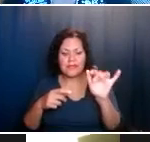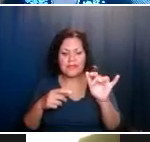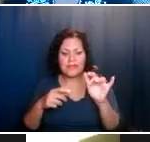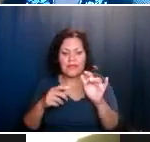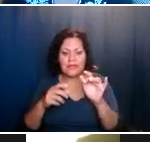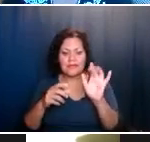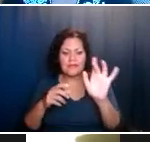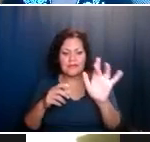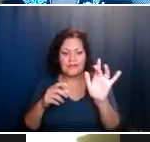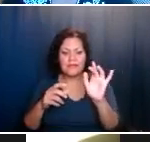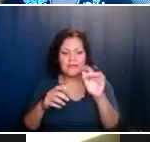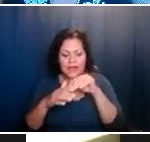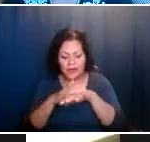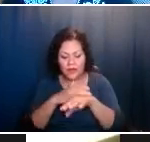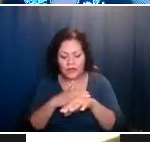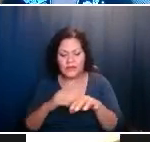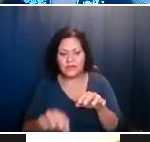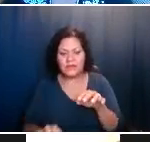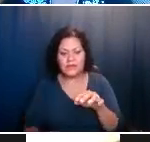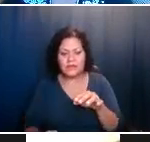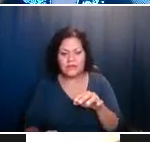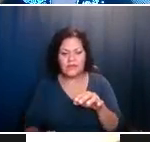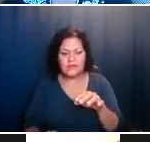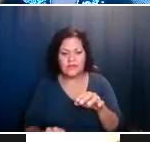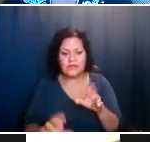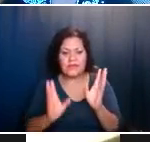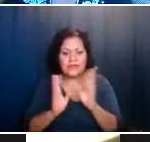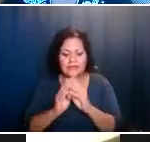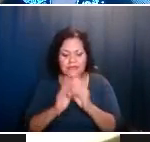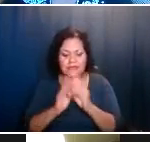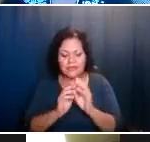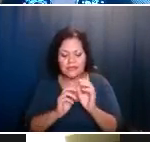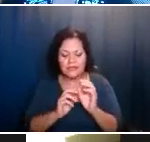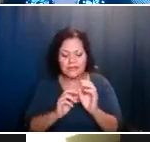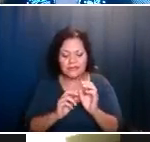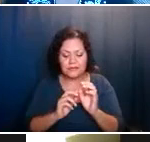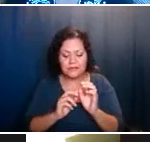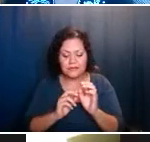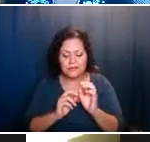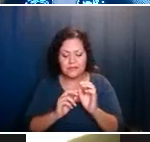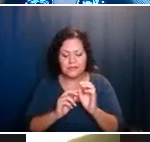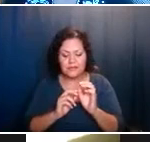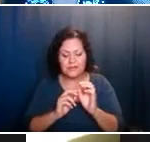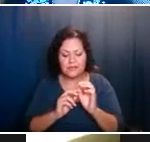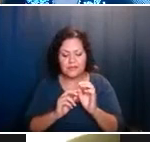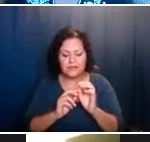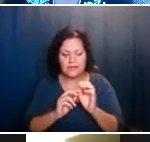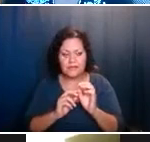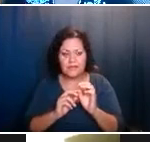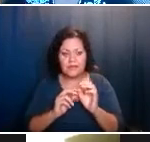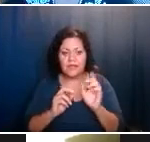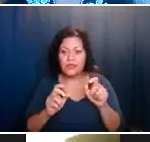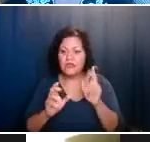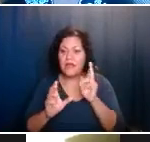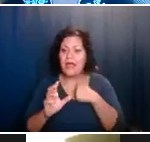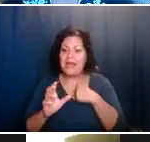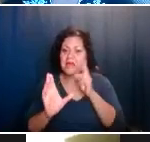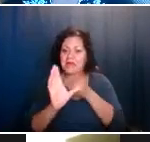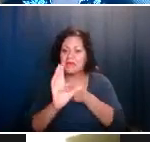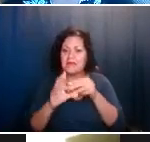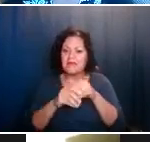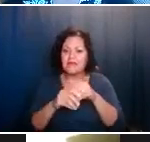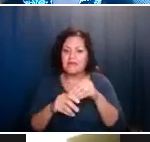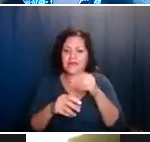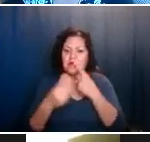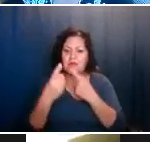go into a session, I can participate in the Q&A by clicking on that button